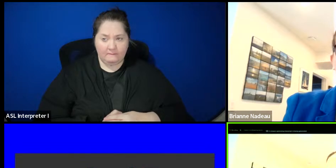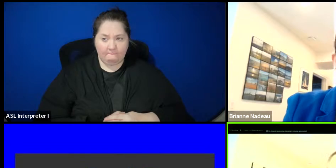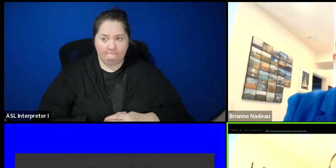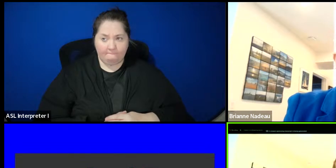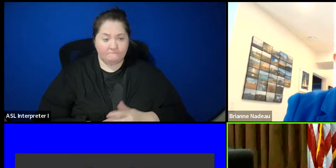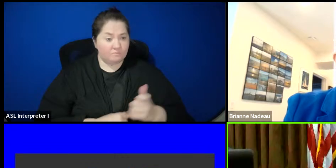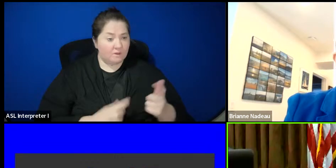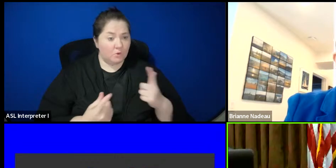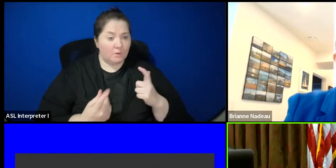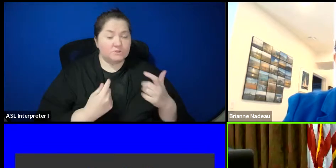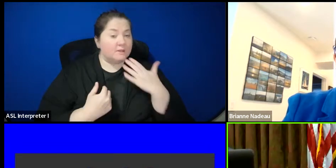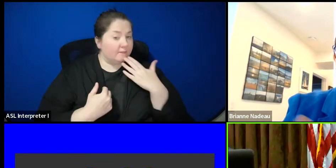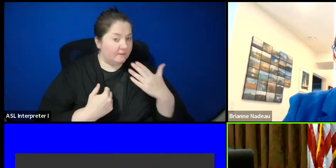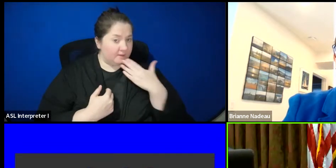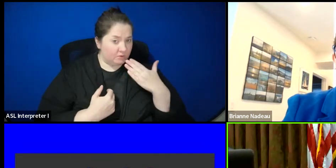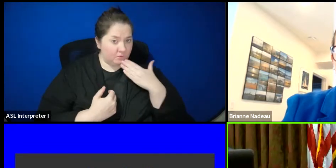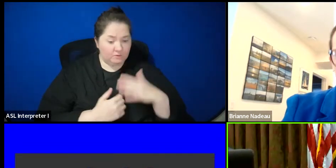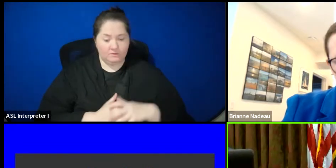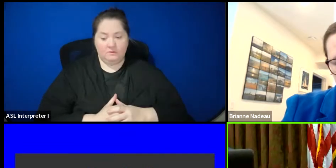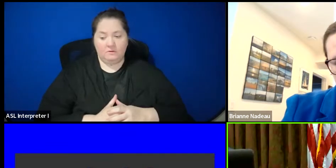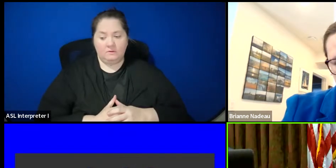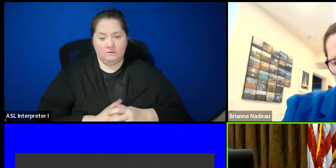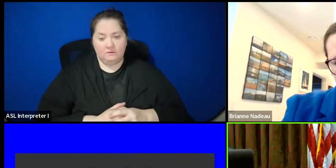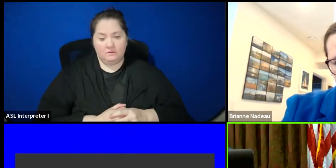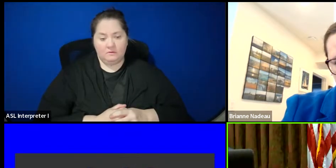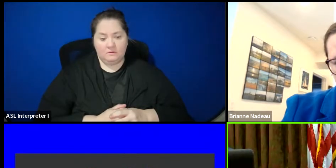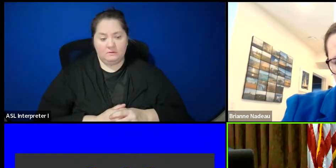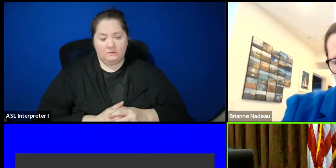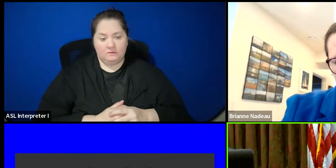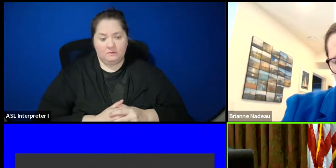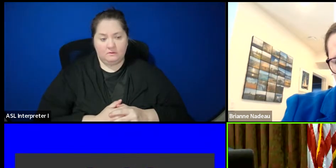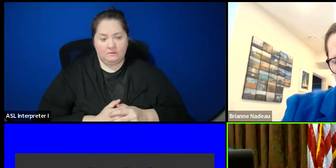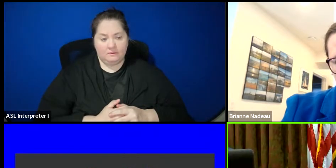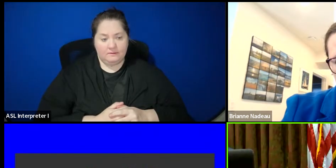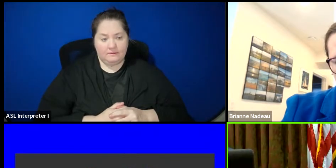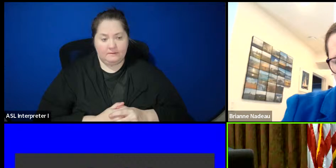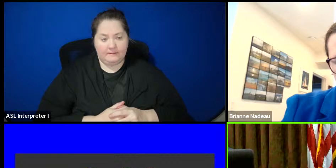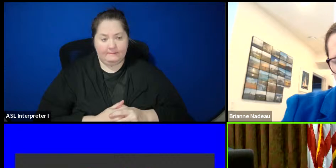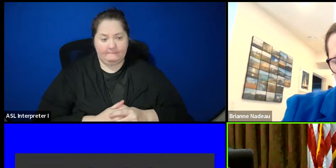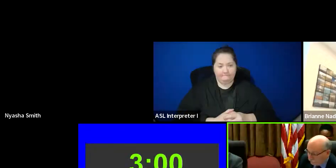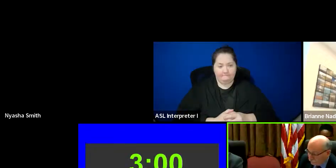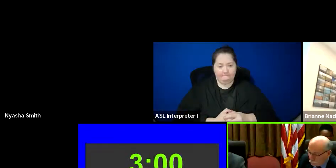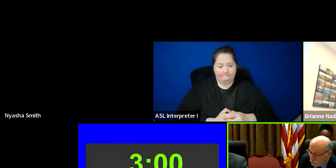Are there questions? Thank you, Councilmember Nadeau. Are there questions from members?